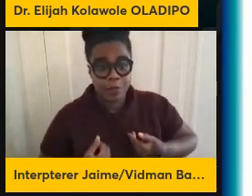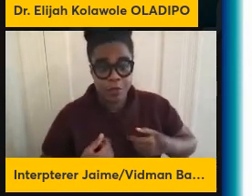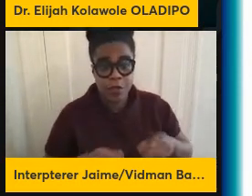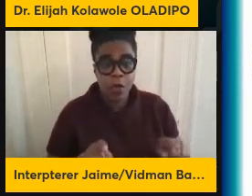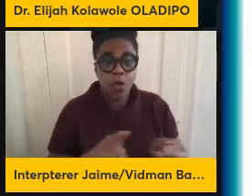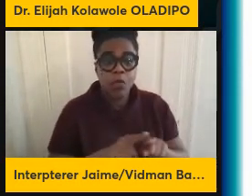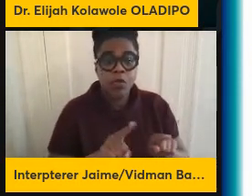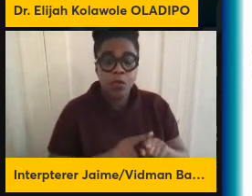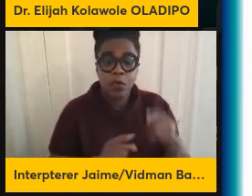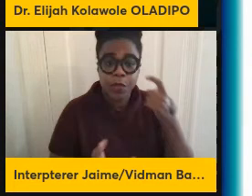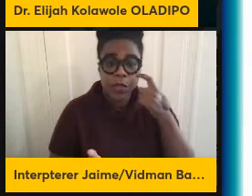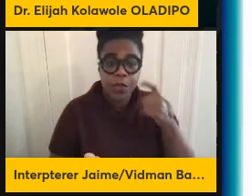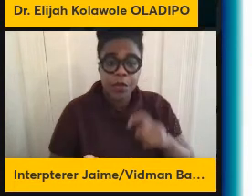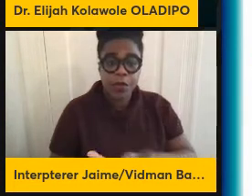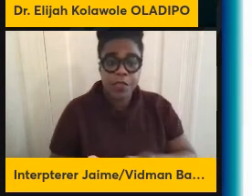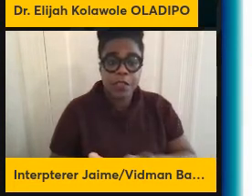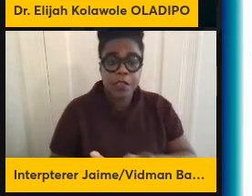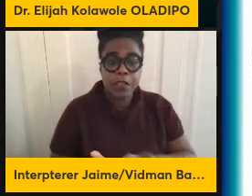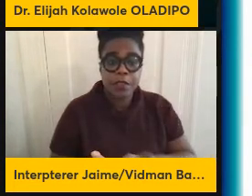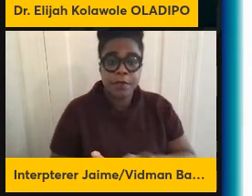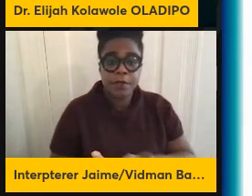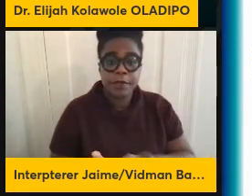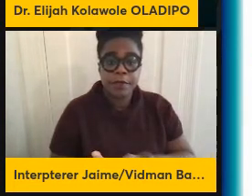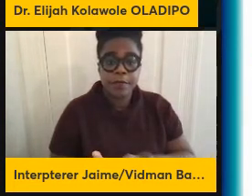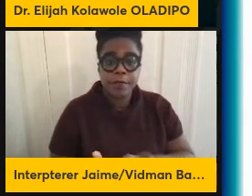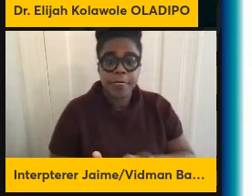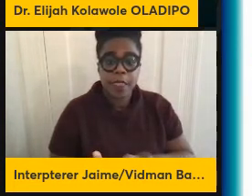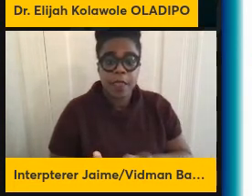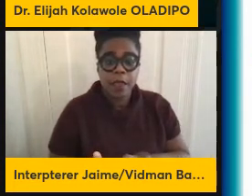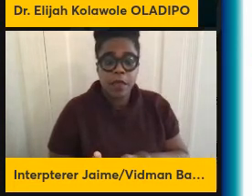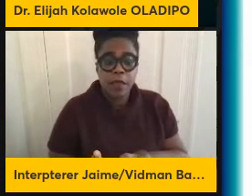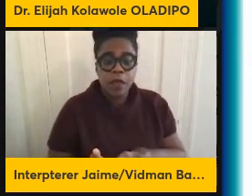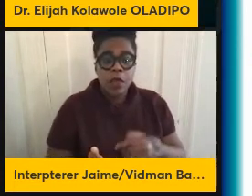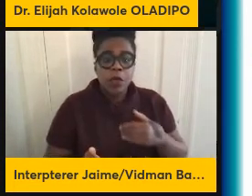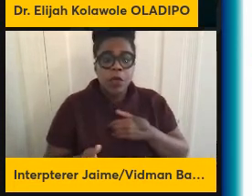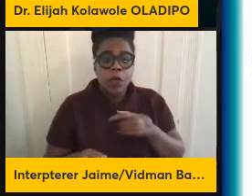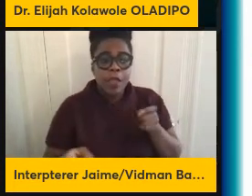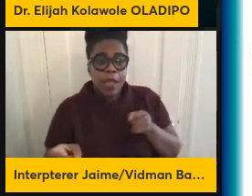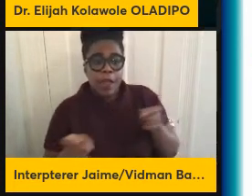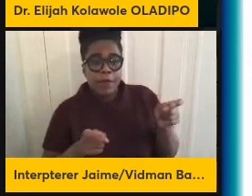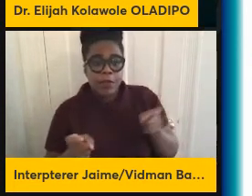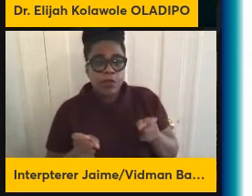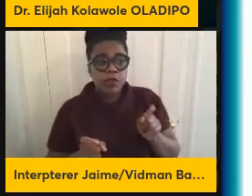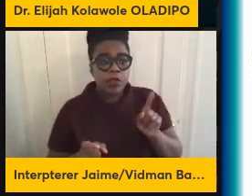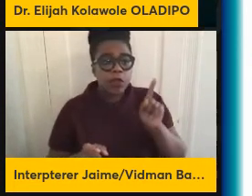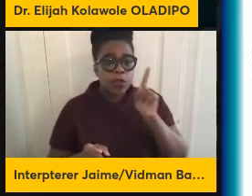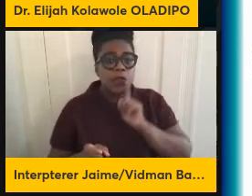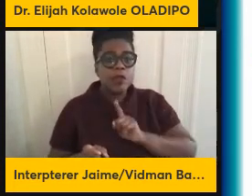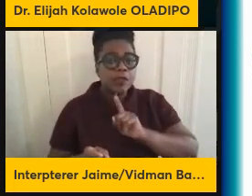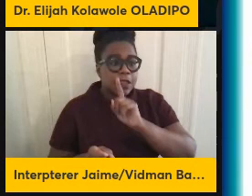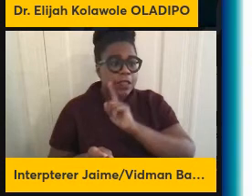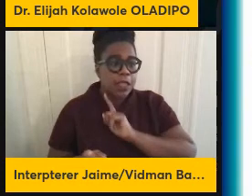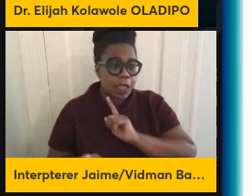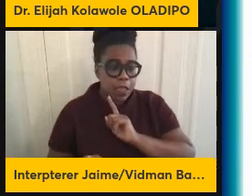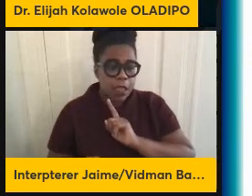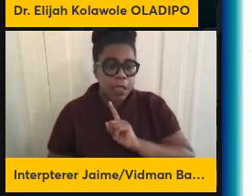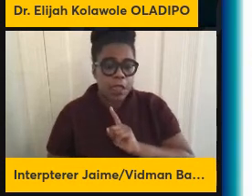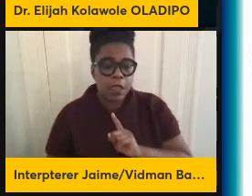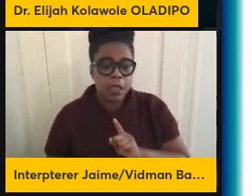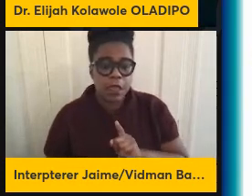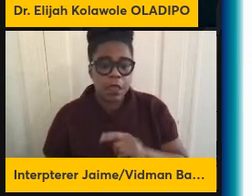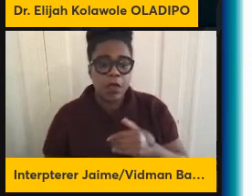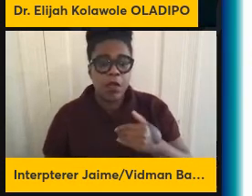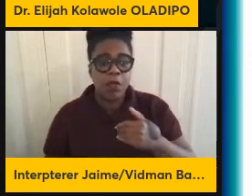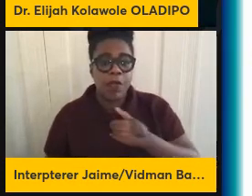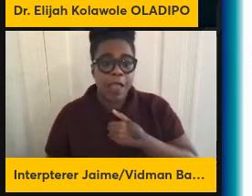here, basically we have the control, we have the single, and we have the booster. The